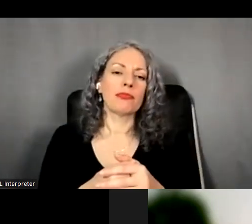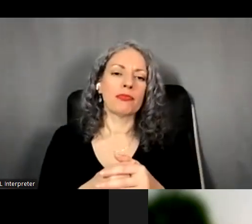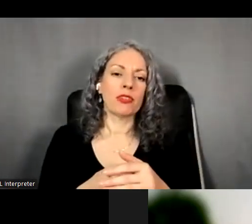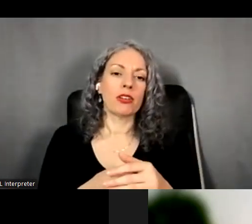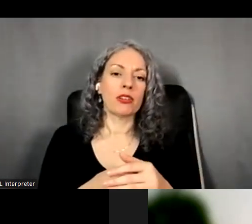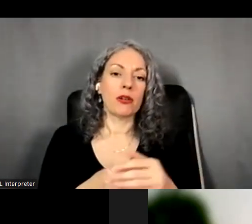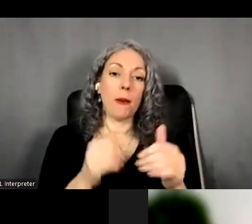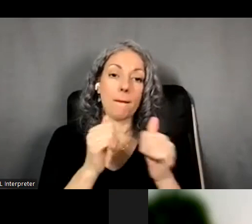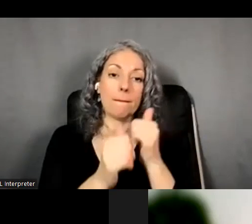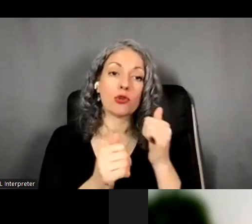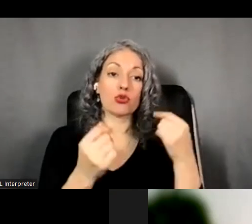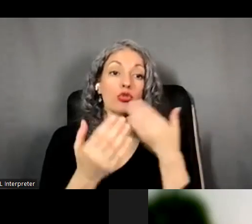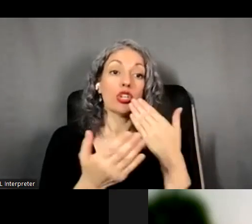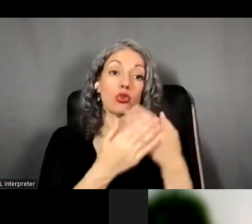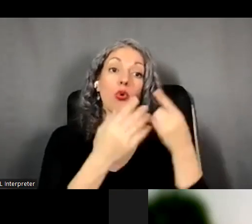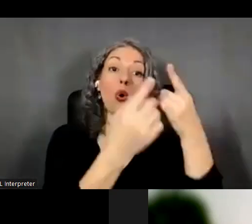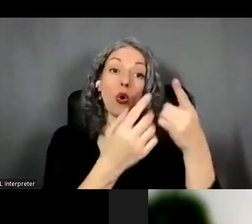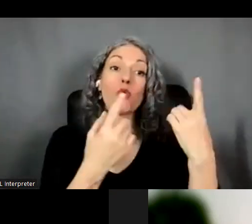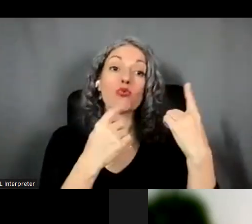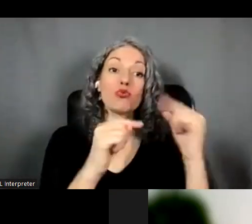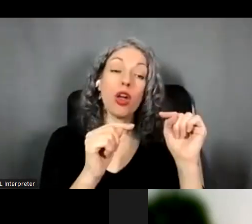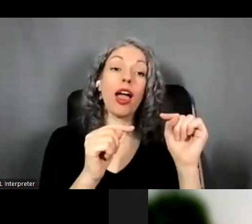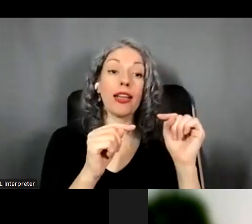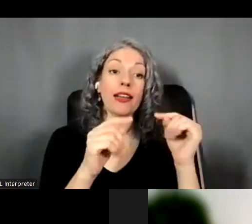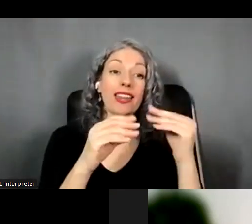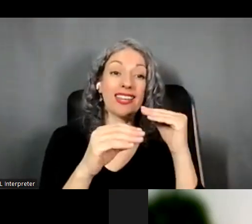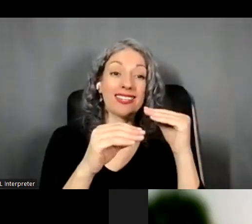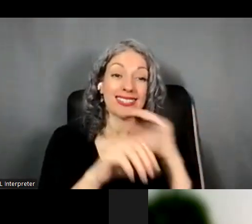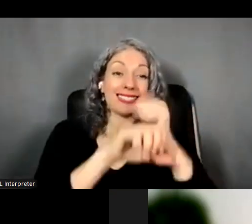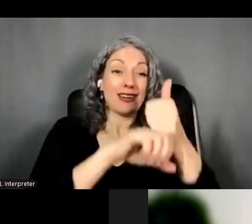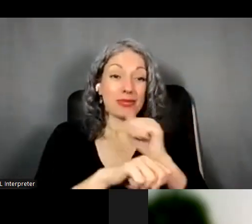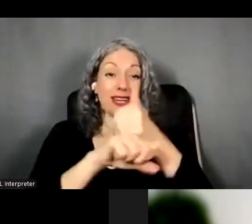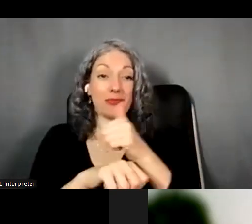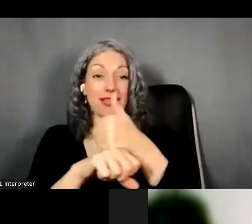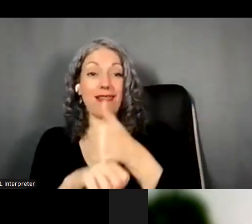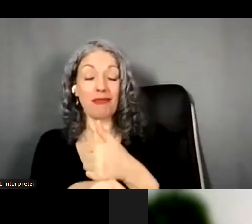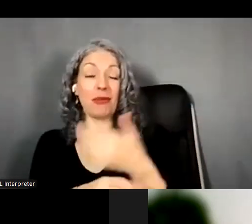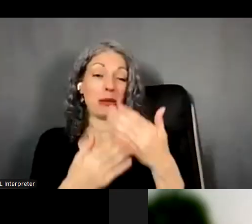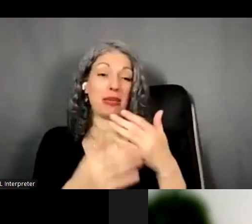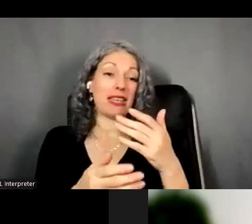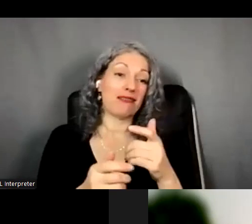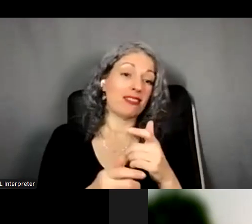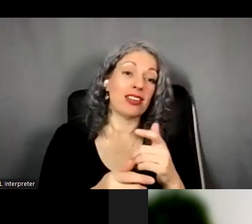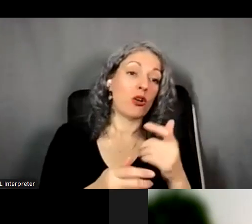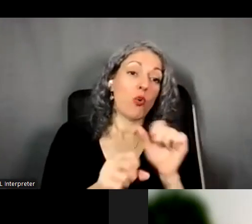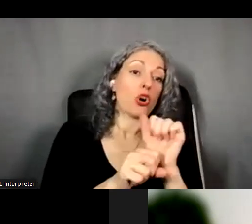most well-intentioned ones are trying to get the nuts and bolts in place, which means some of the volume's not there, some of the